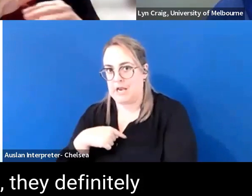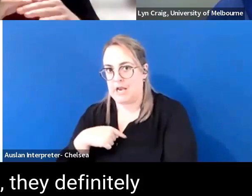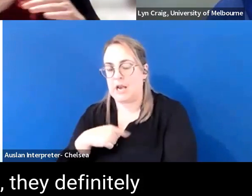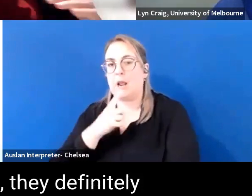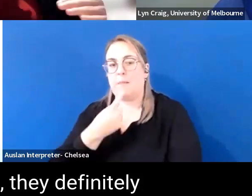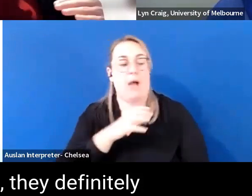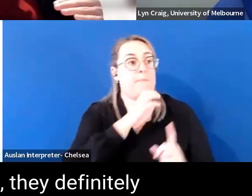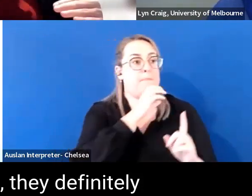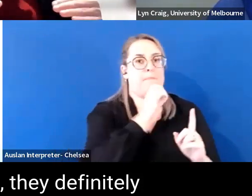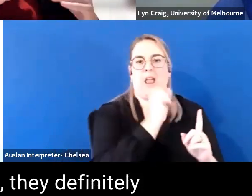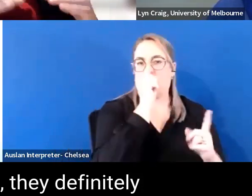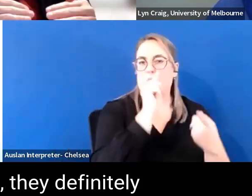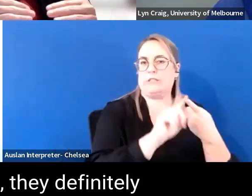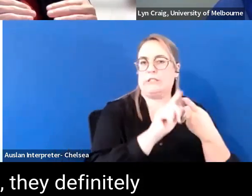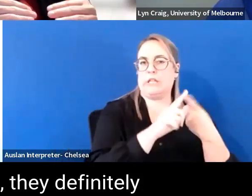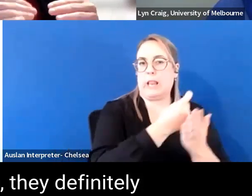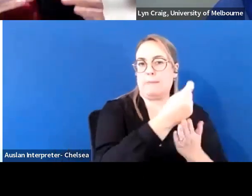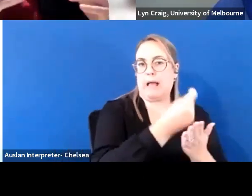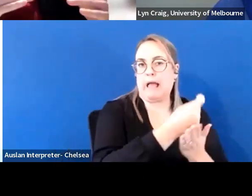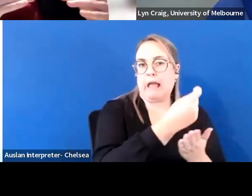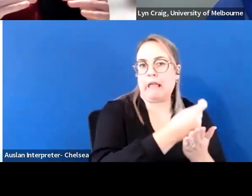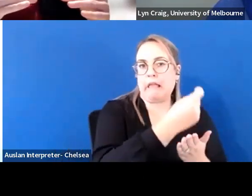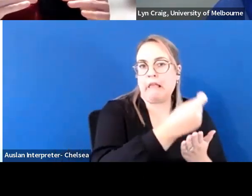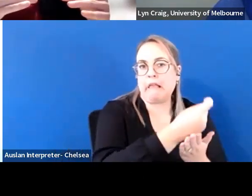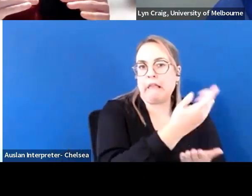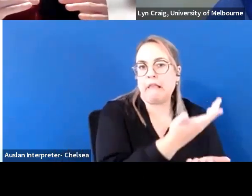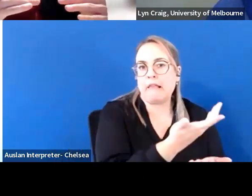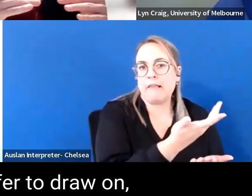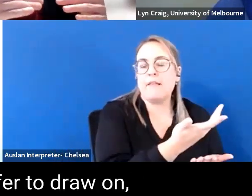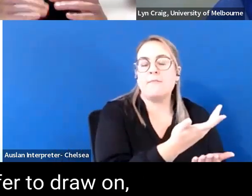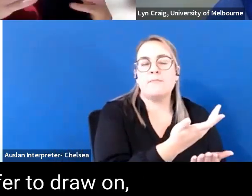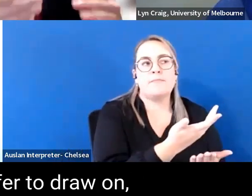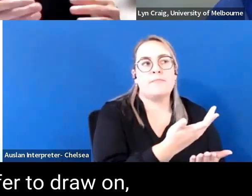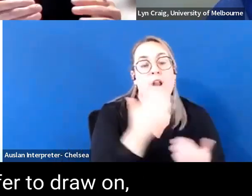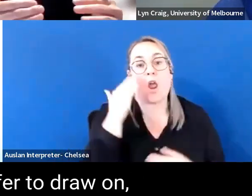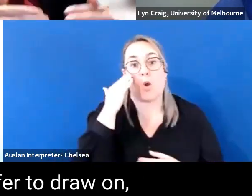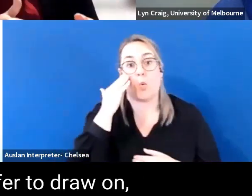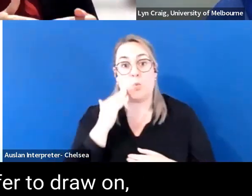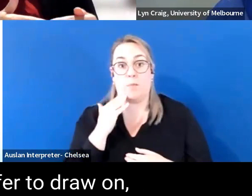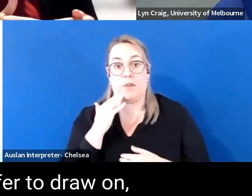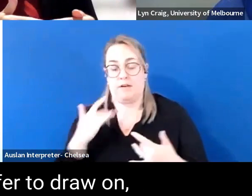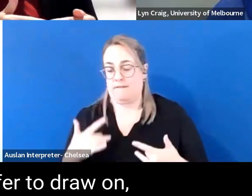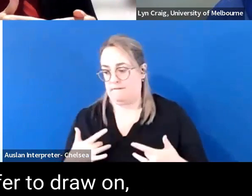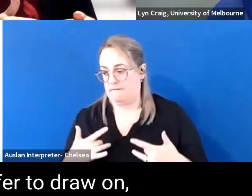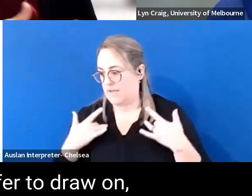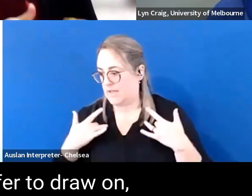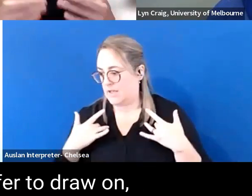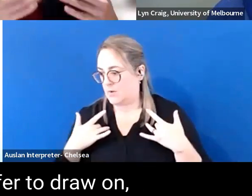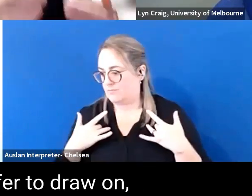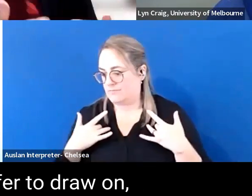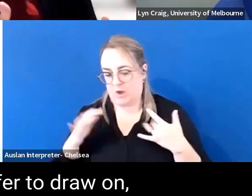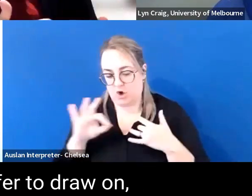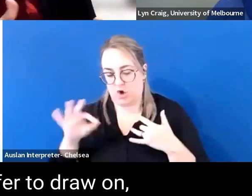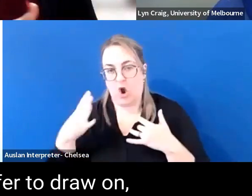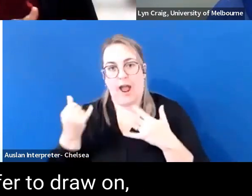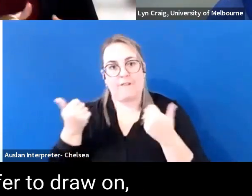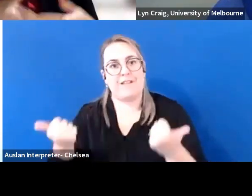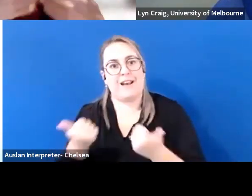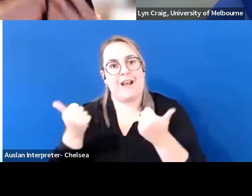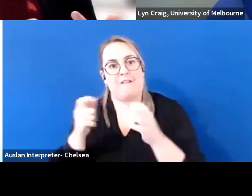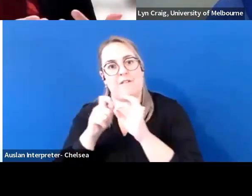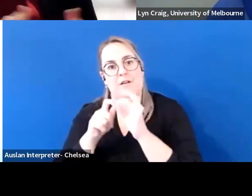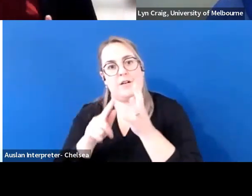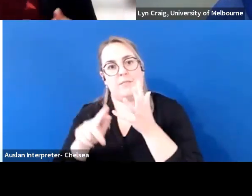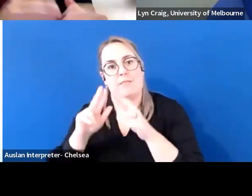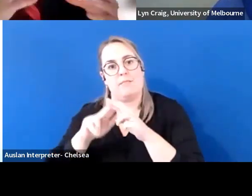women, they definitely are sitting there, with less buffer to draw on and lower incomes. And